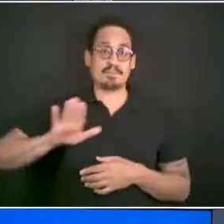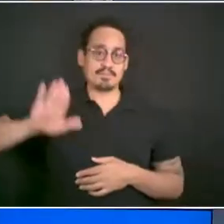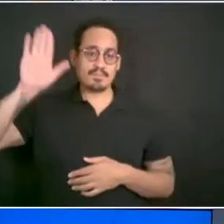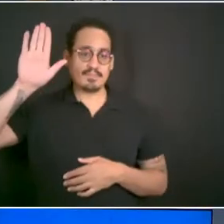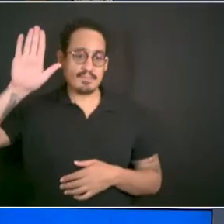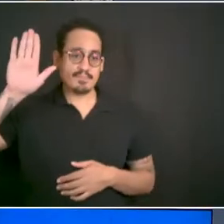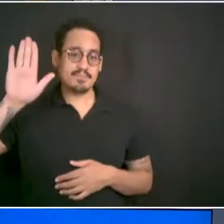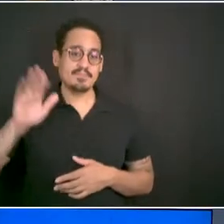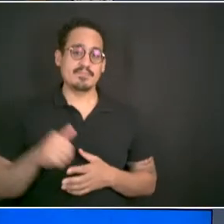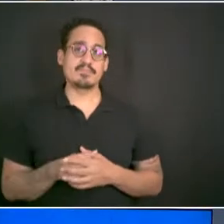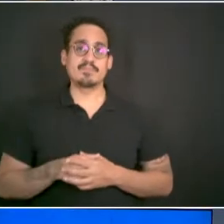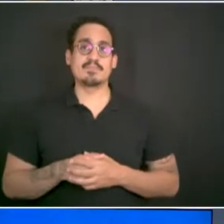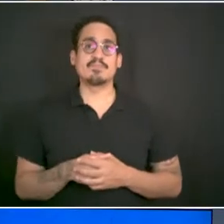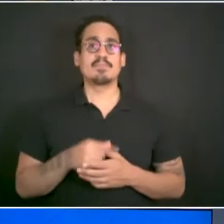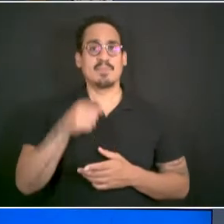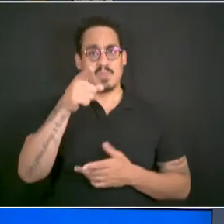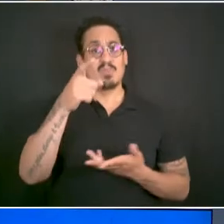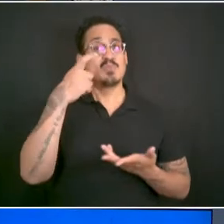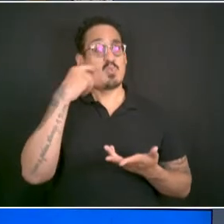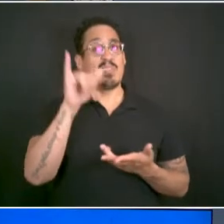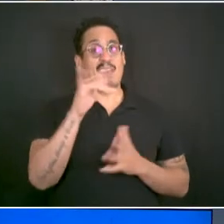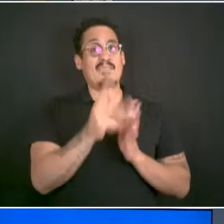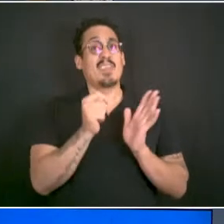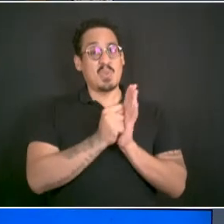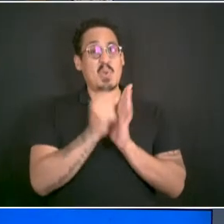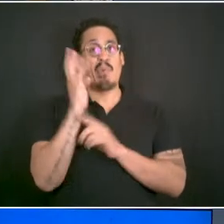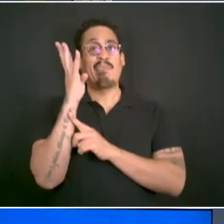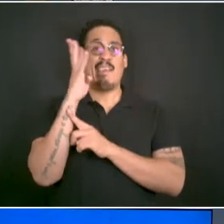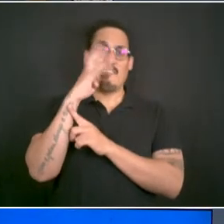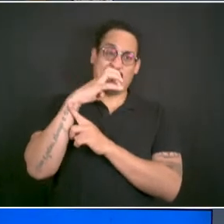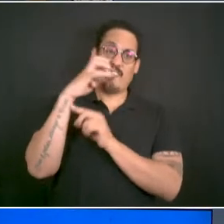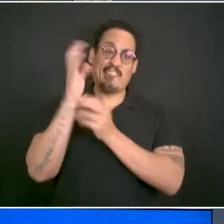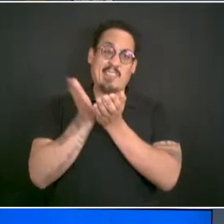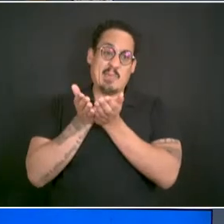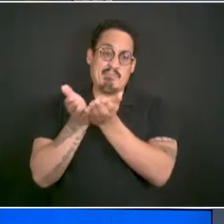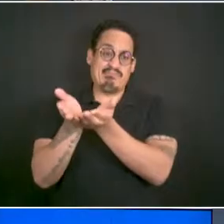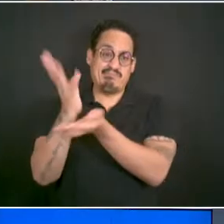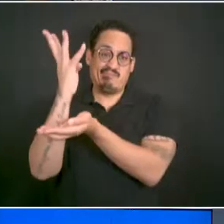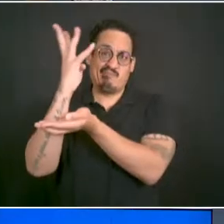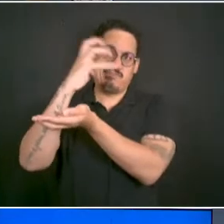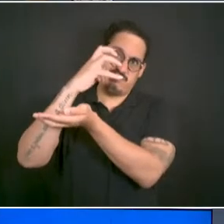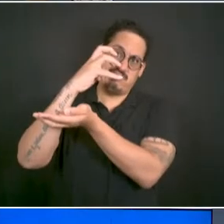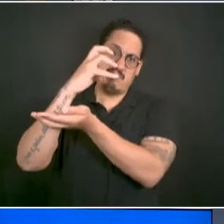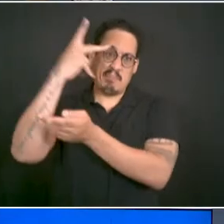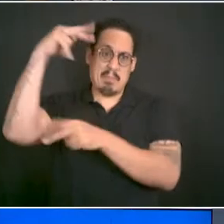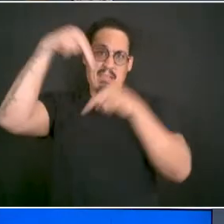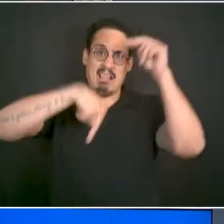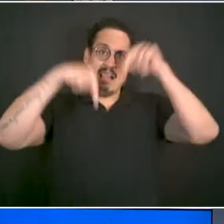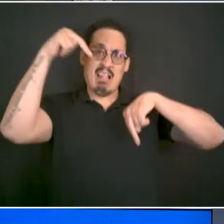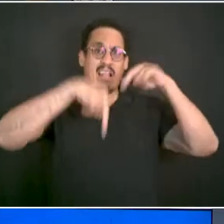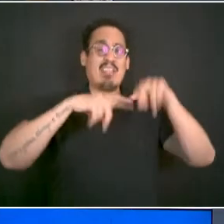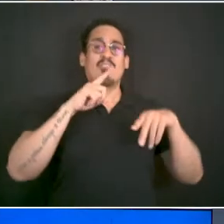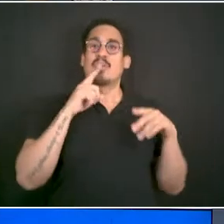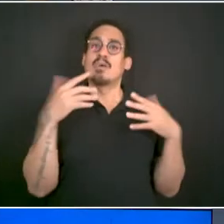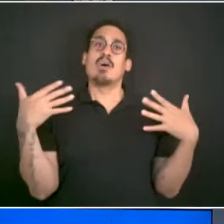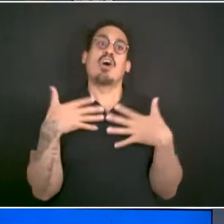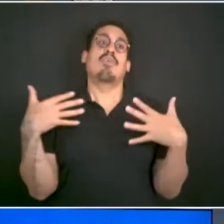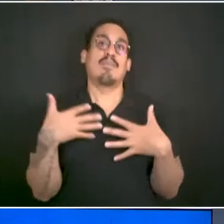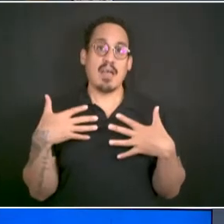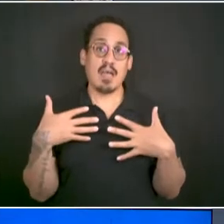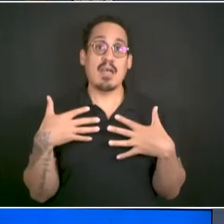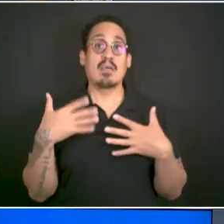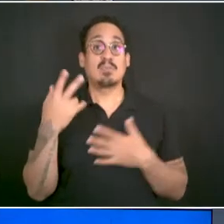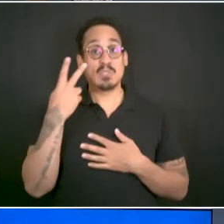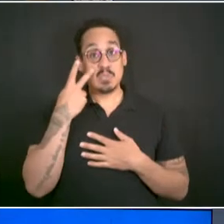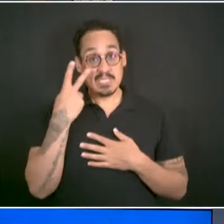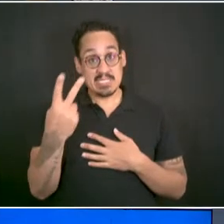video is horrifying. It is. What do you say to New Yorkers who are concerned when they see that kind of collision?